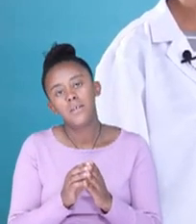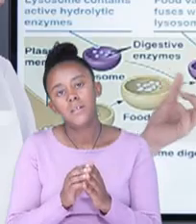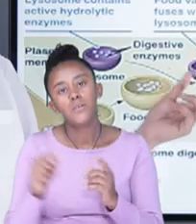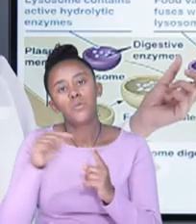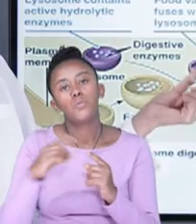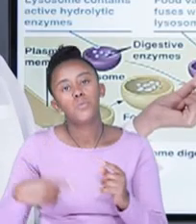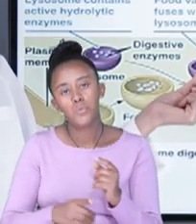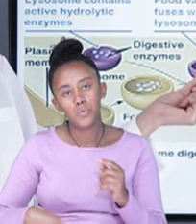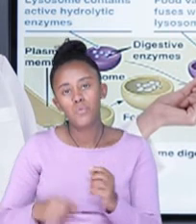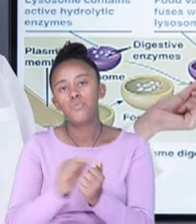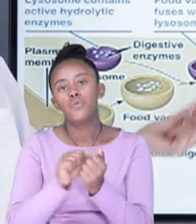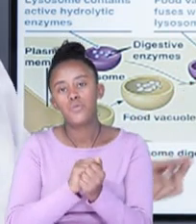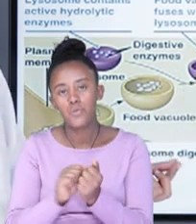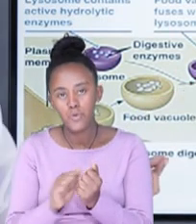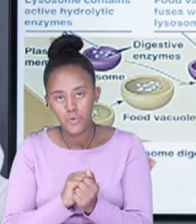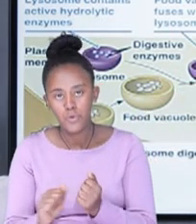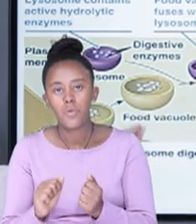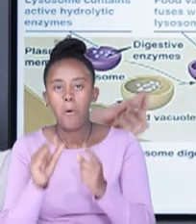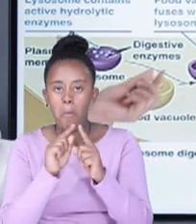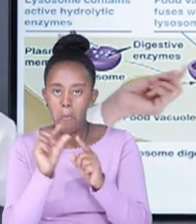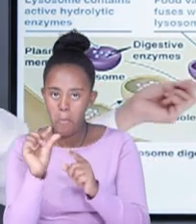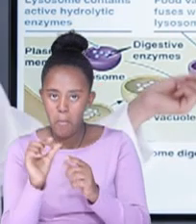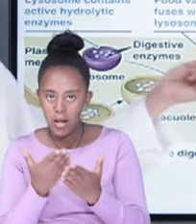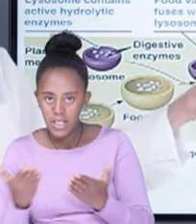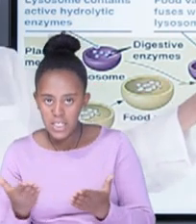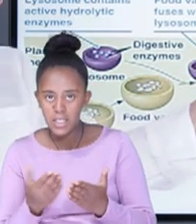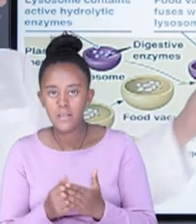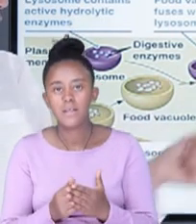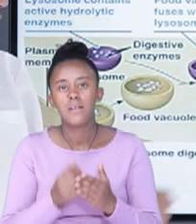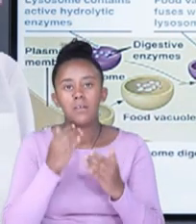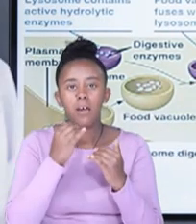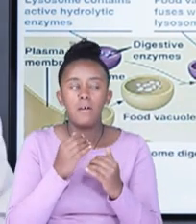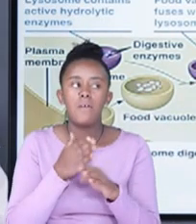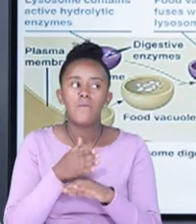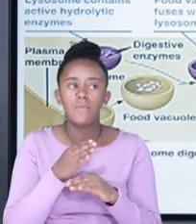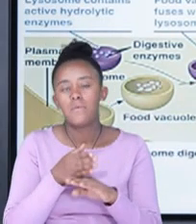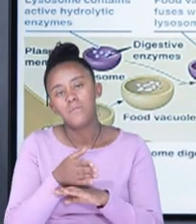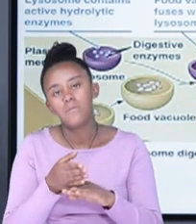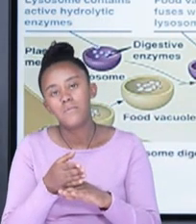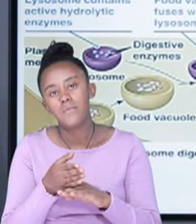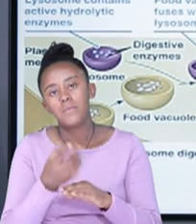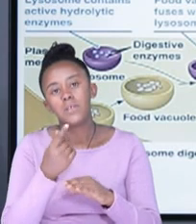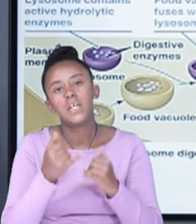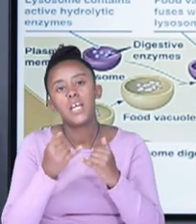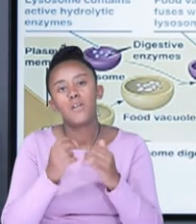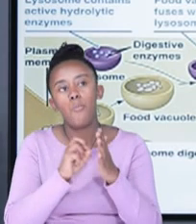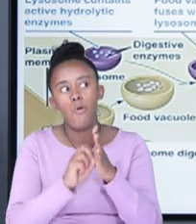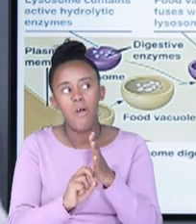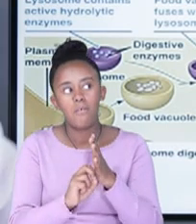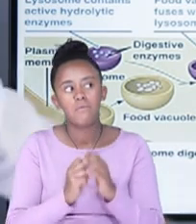to digest the food particles. After that, the cell will use the end